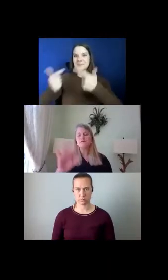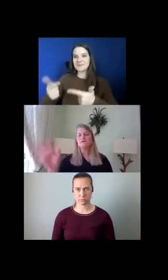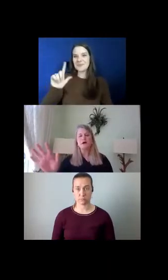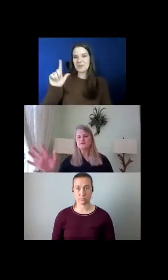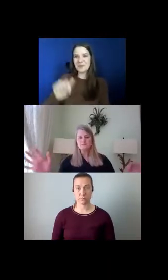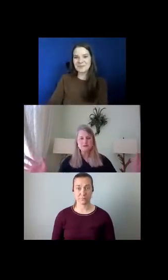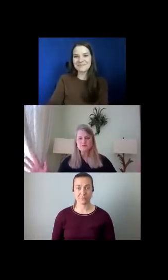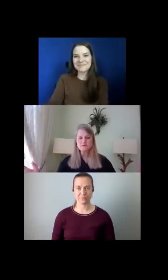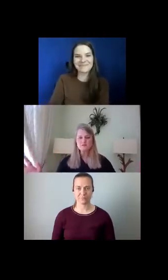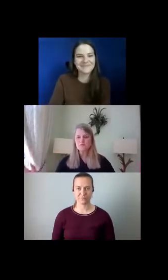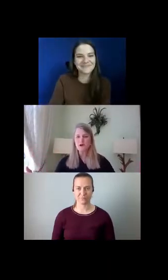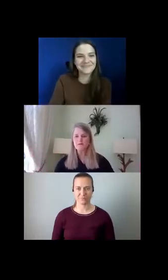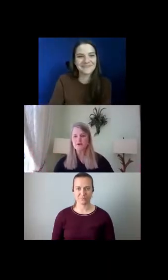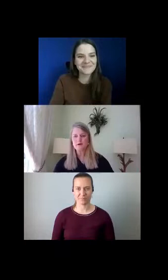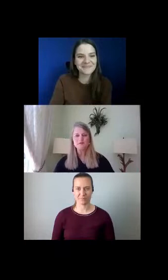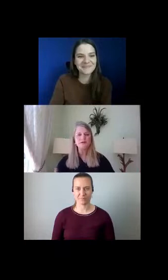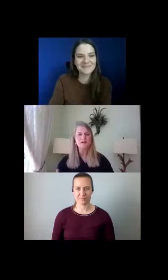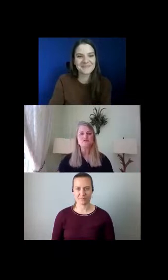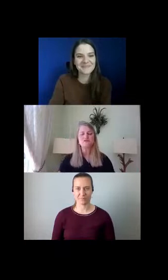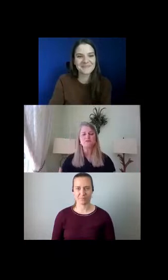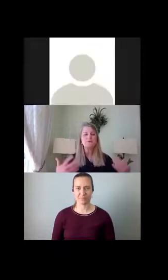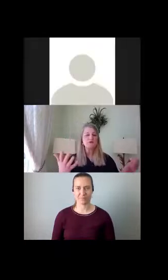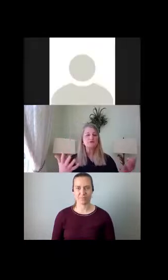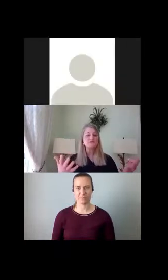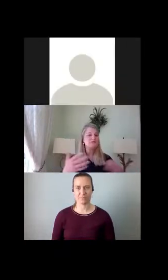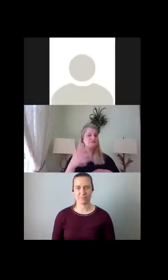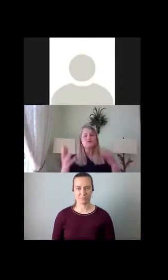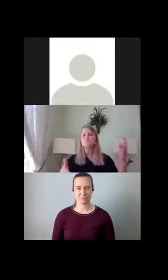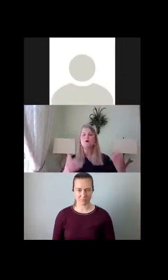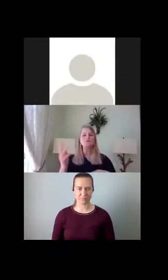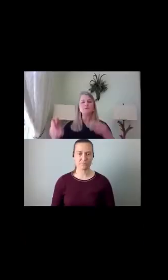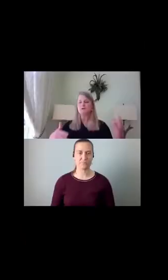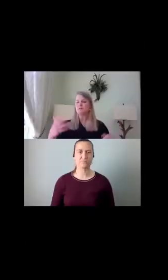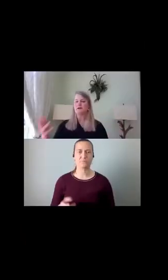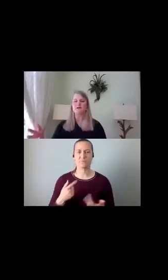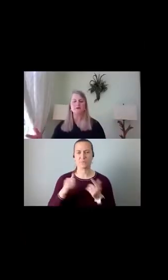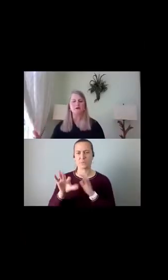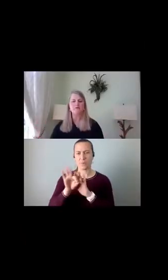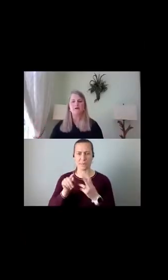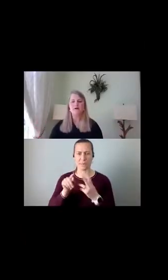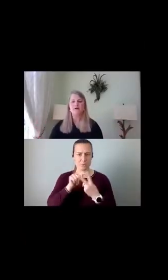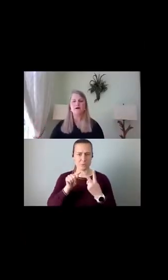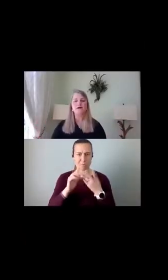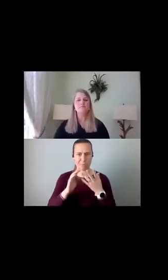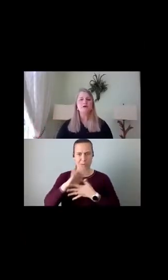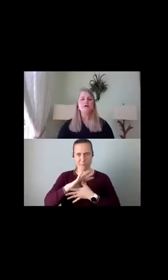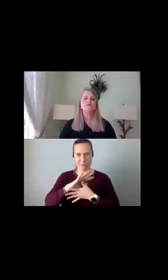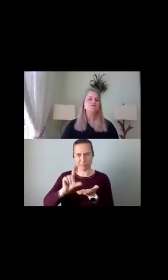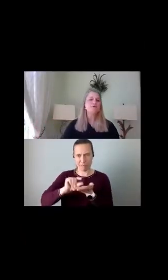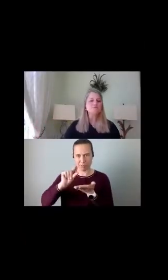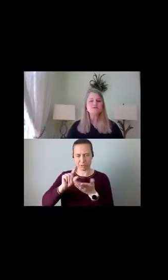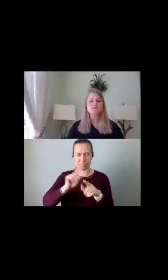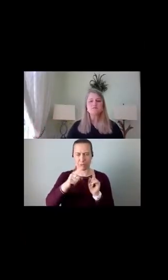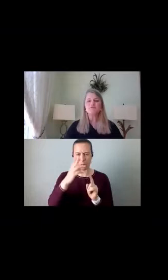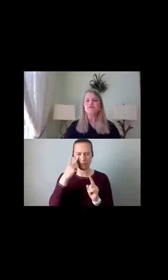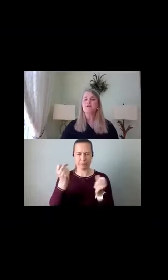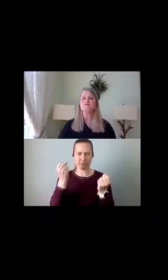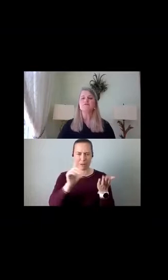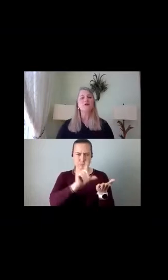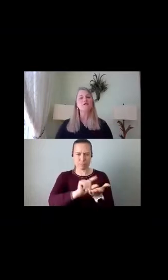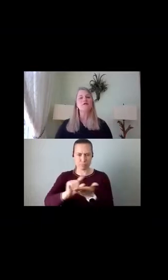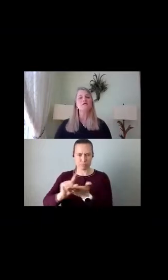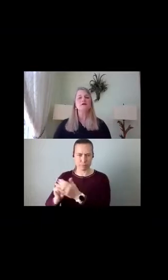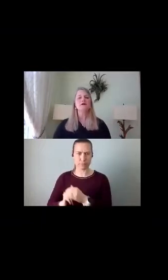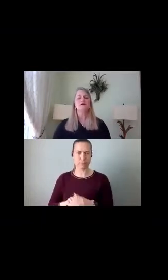So this, I just picked 2 primary publications, but what you'll see is there's multiple coming out now. Disruptions in